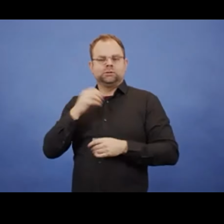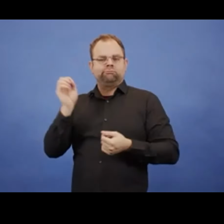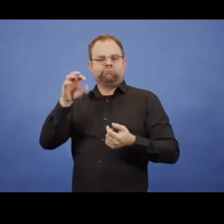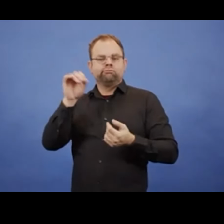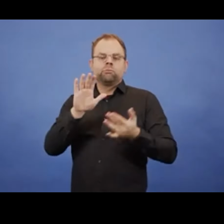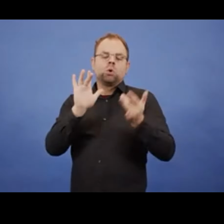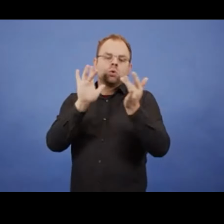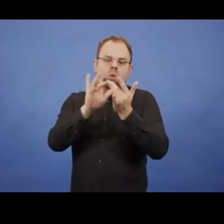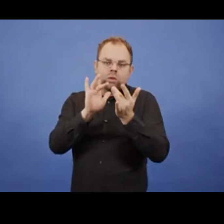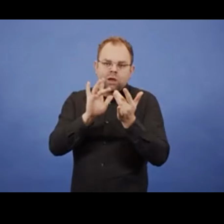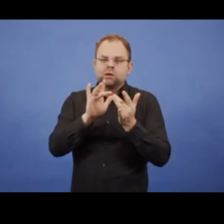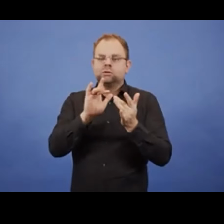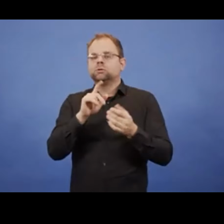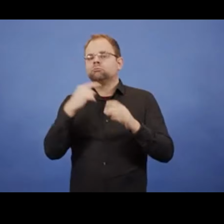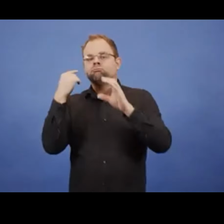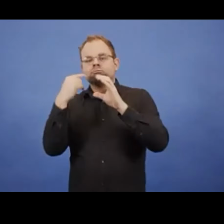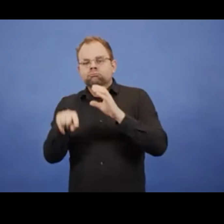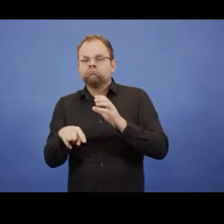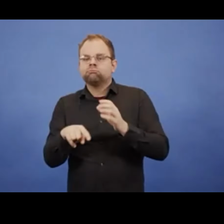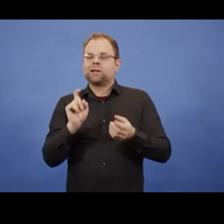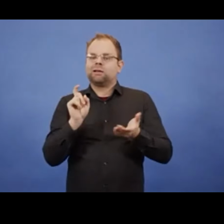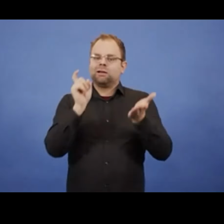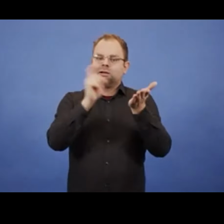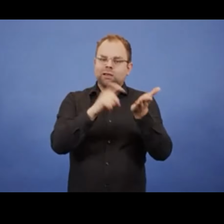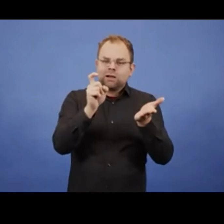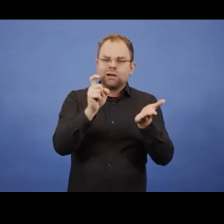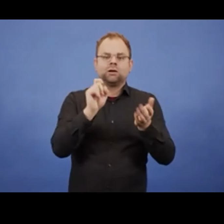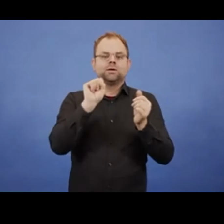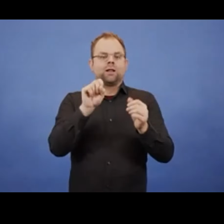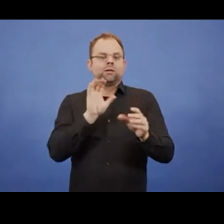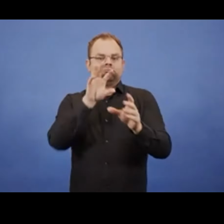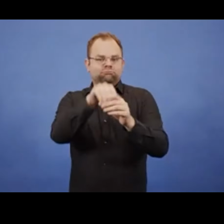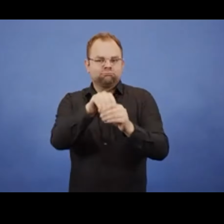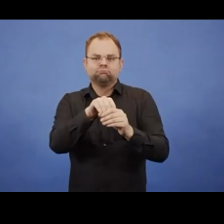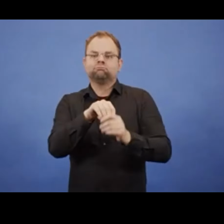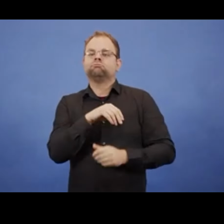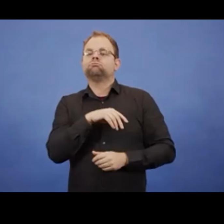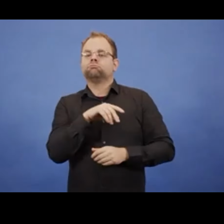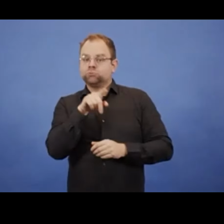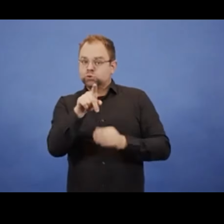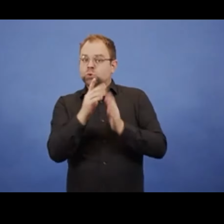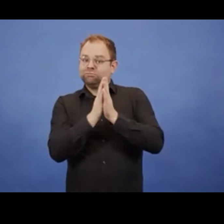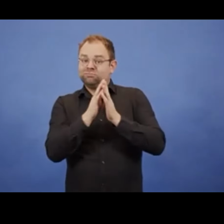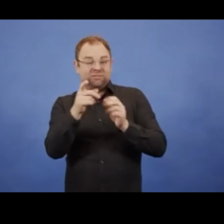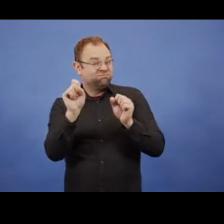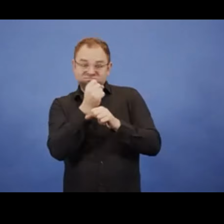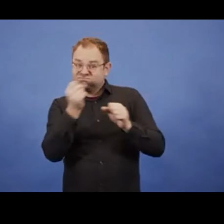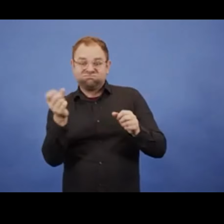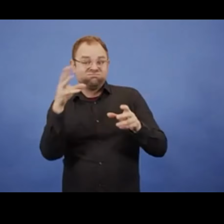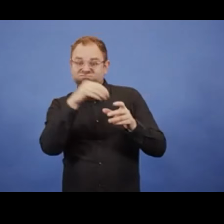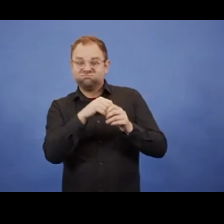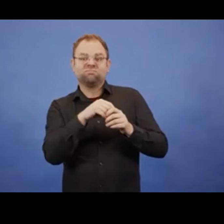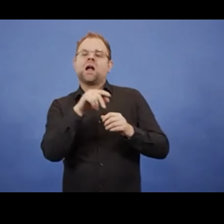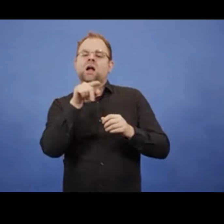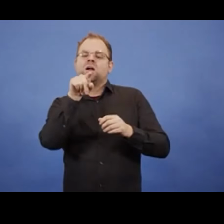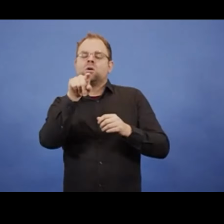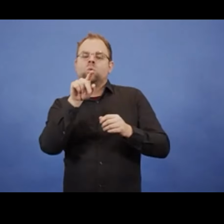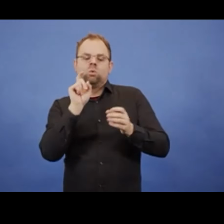to influence on those consultations. But without more introduction, I would like to